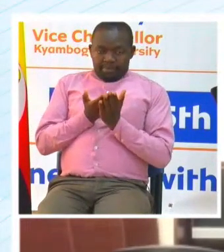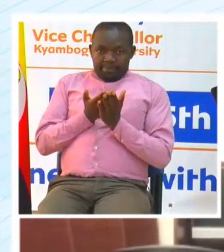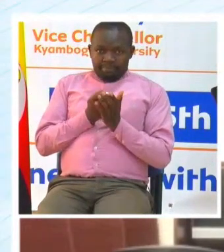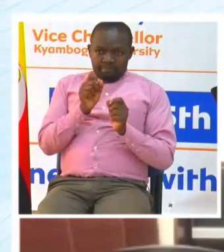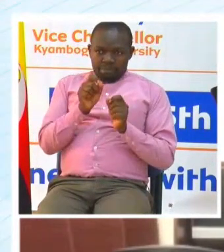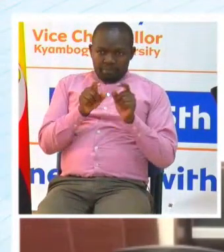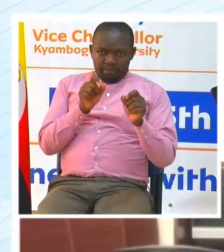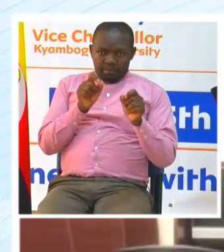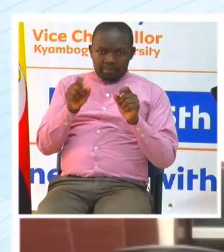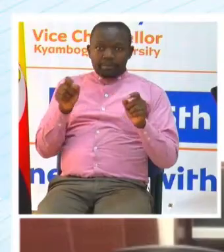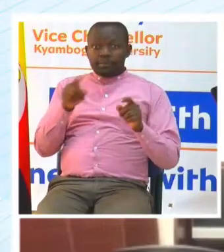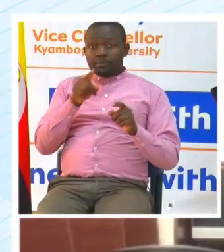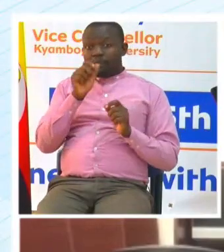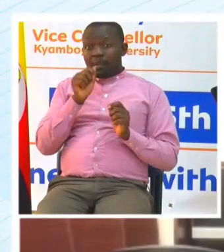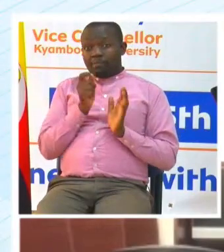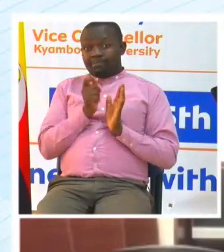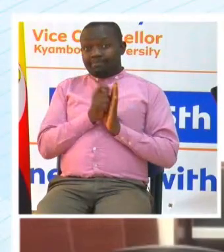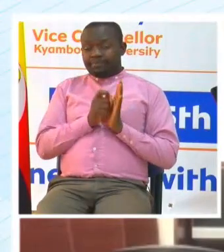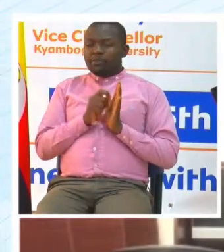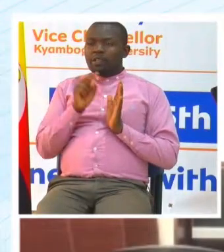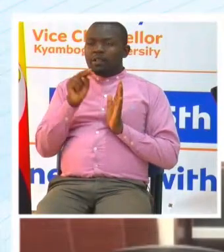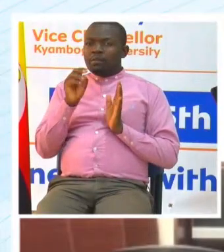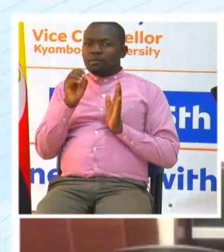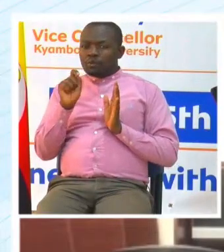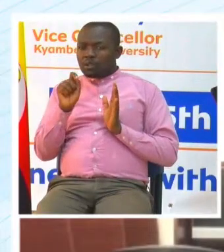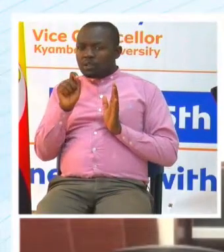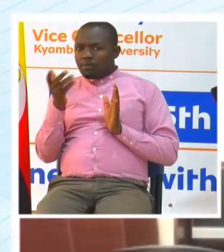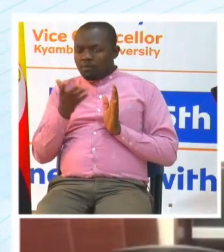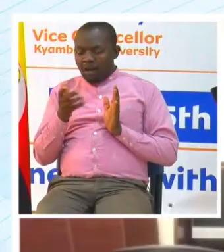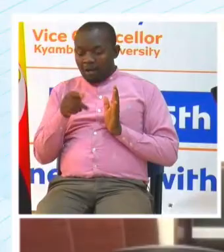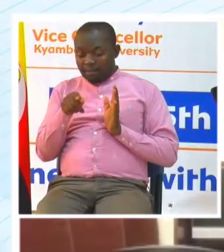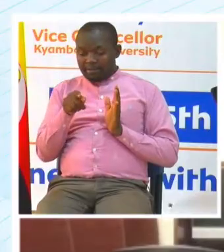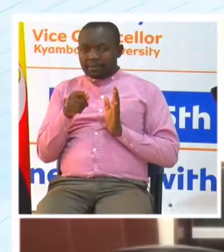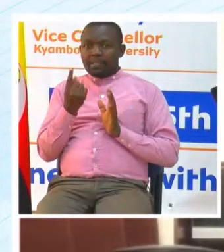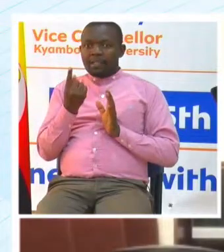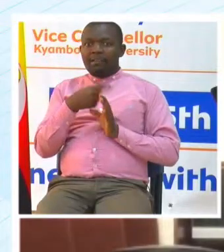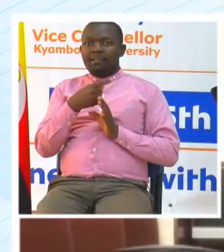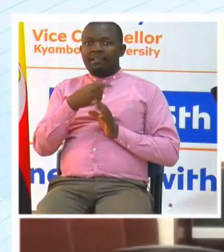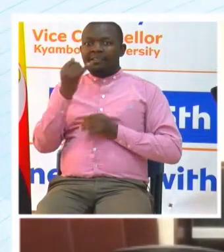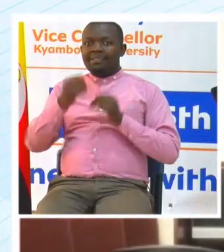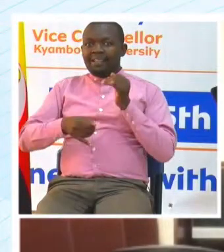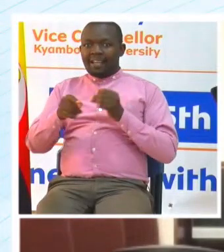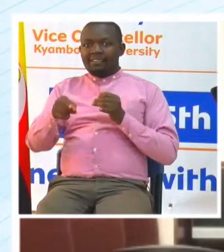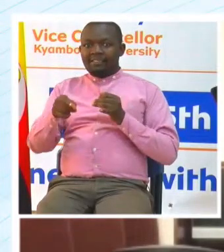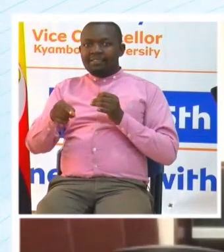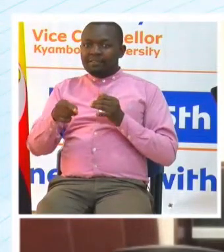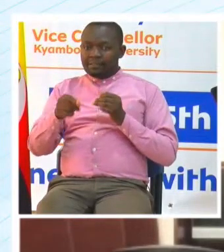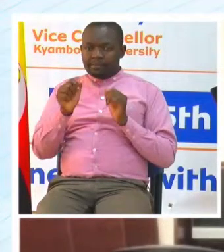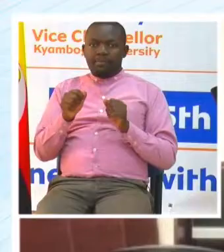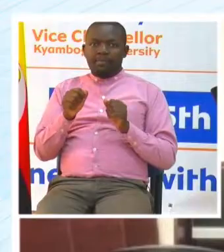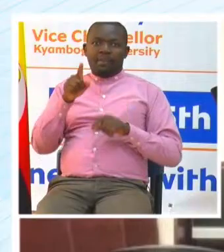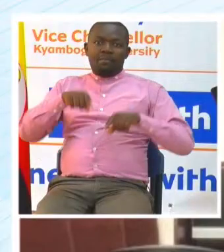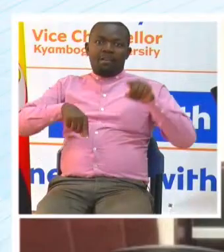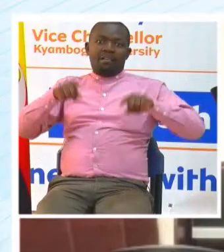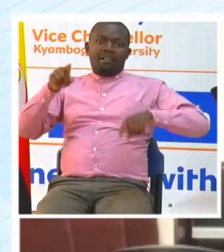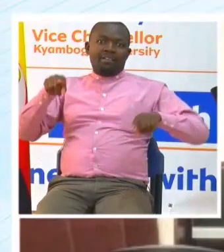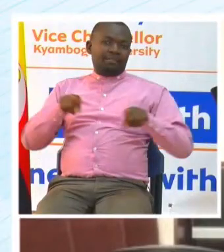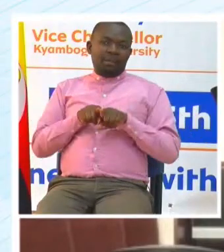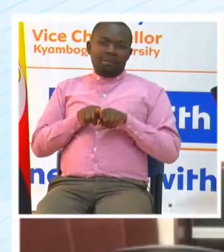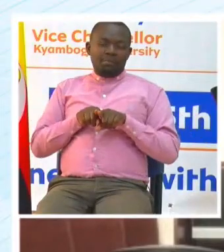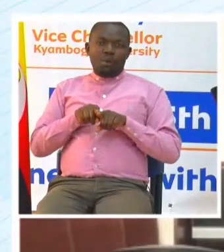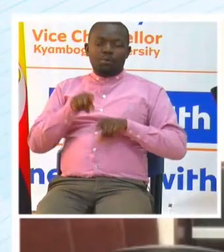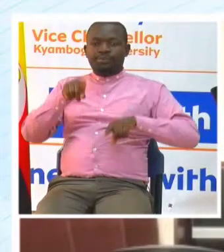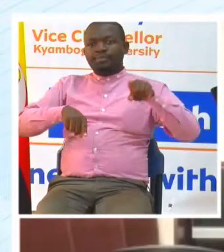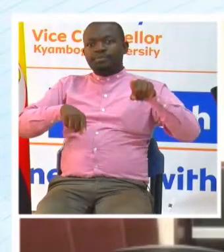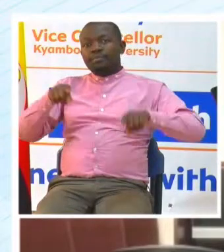And you should take note of the deadlines of submission, because different schools have different deadlines. And for each program, so each